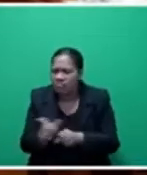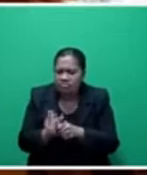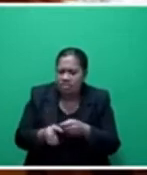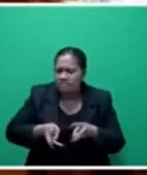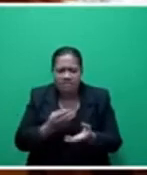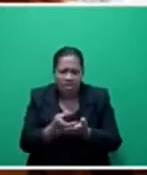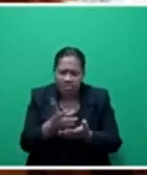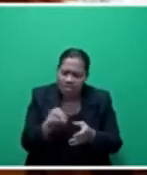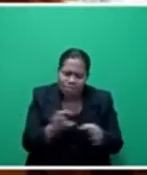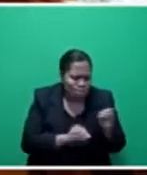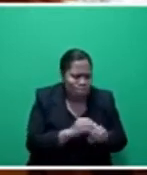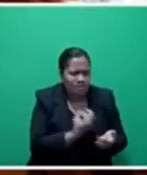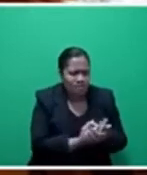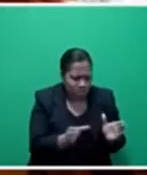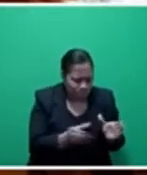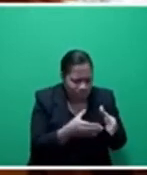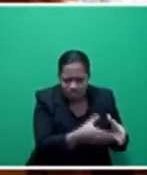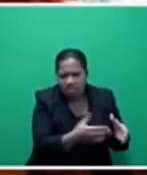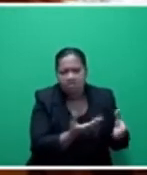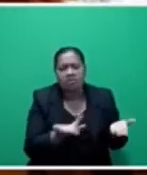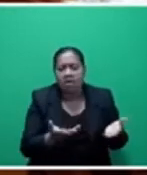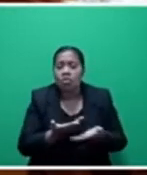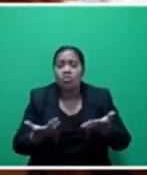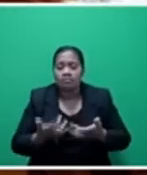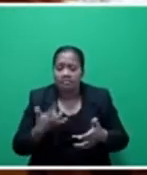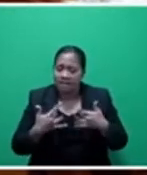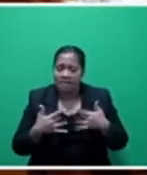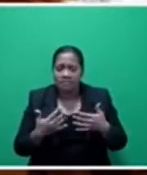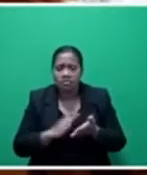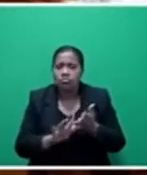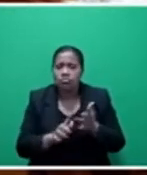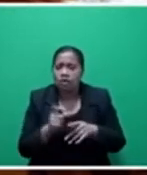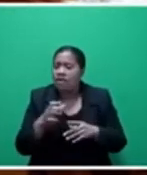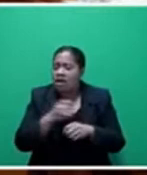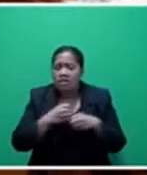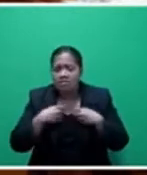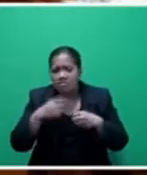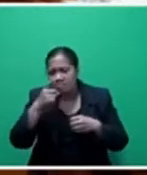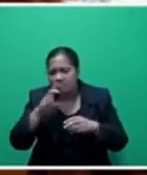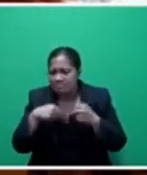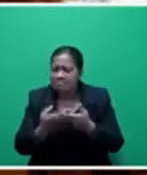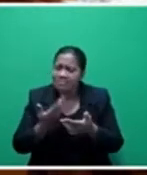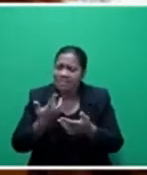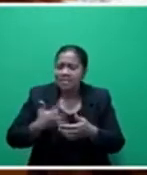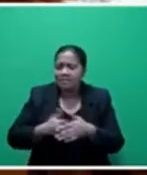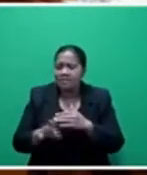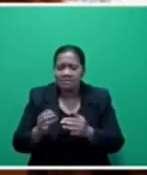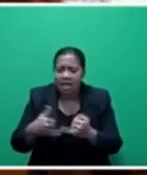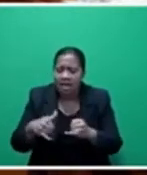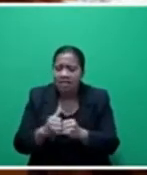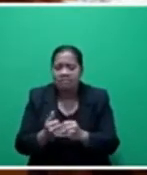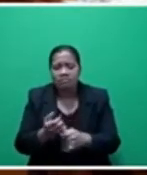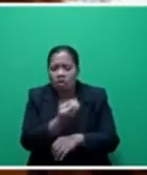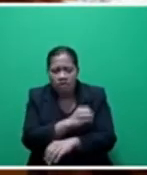it? Why risk the lives and livelihood of our relatives living in the islands of Laos and other maritime